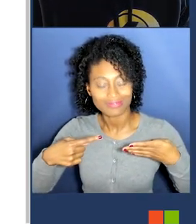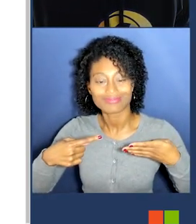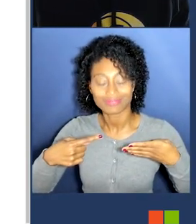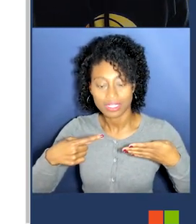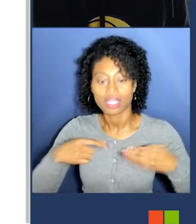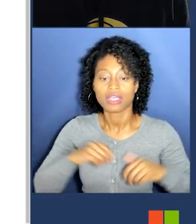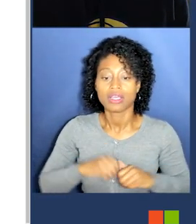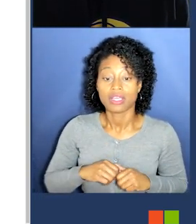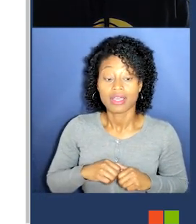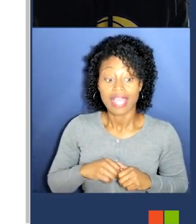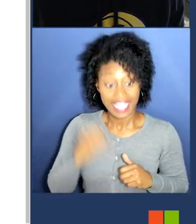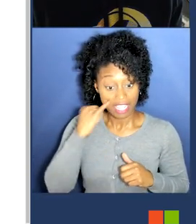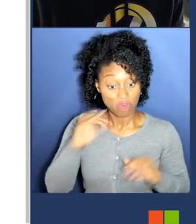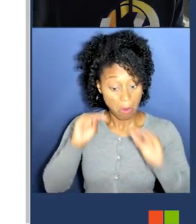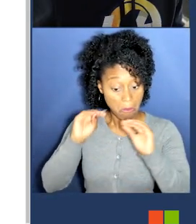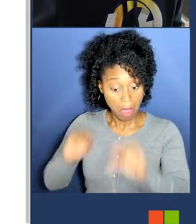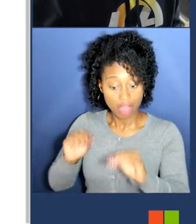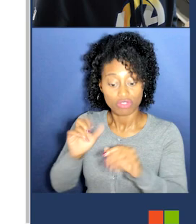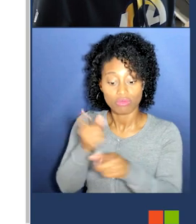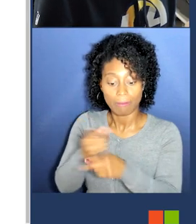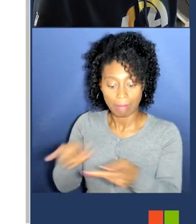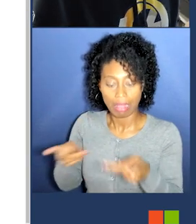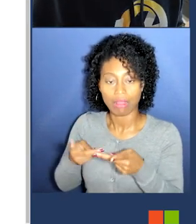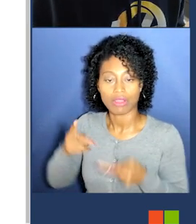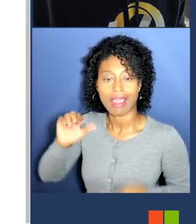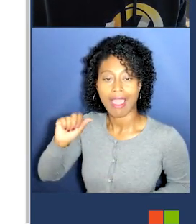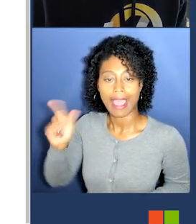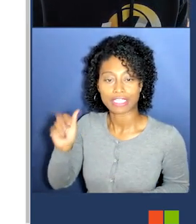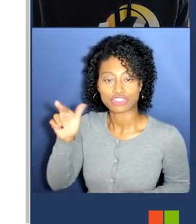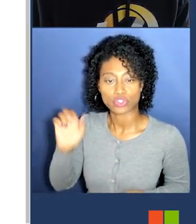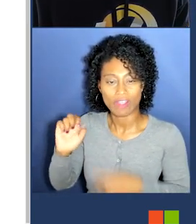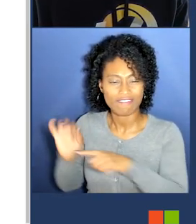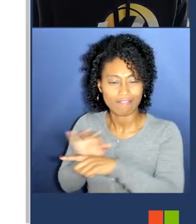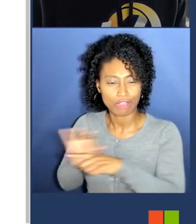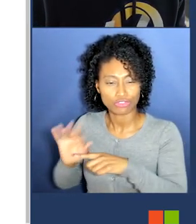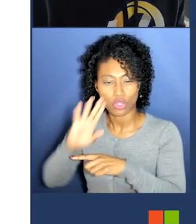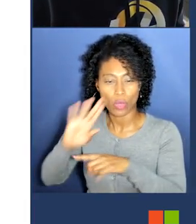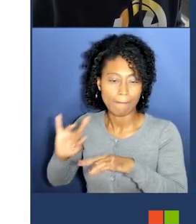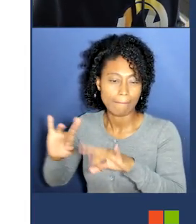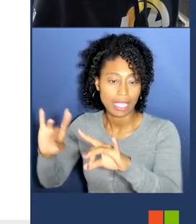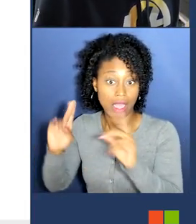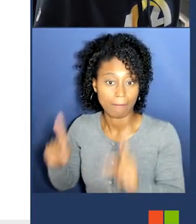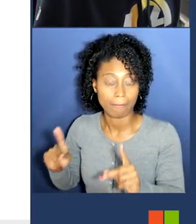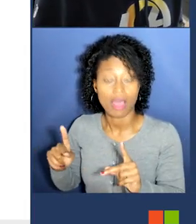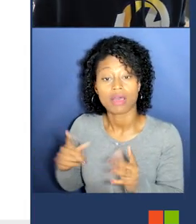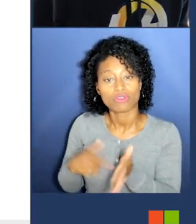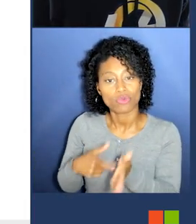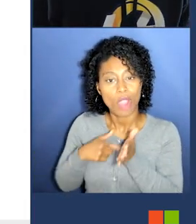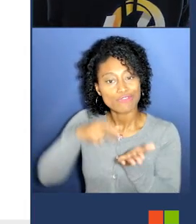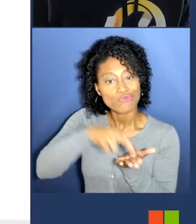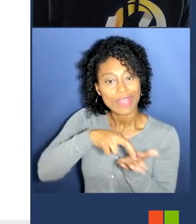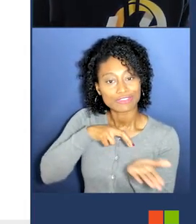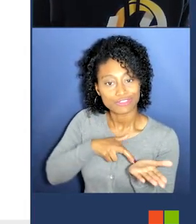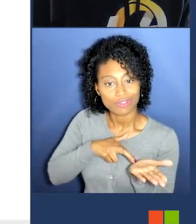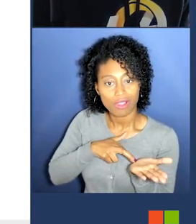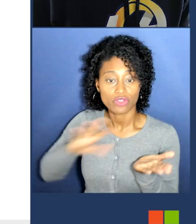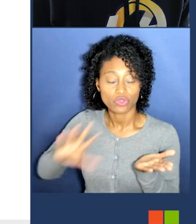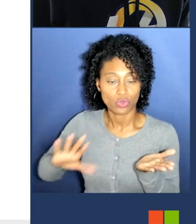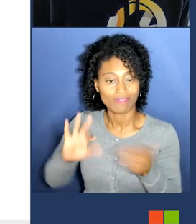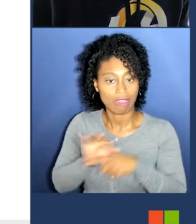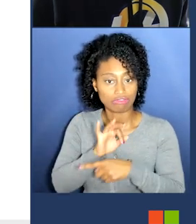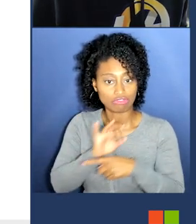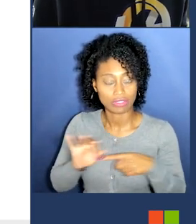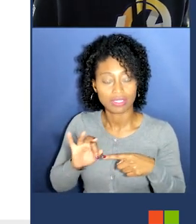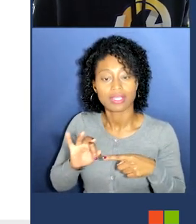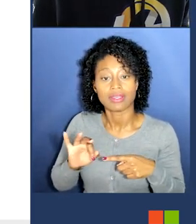so an Azure function can pick it up. First, we need to register the function. You go to automation